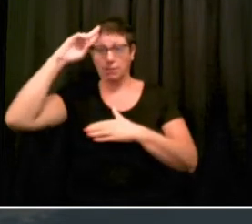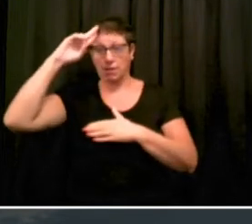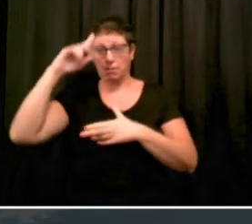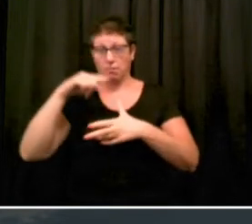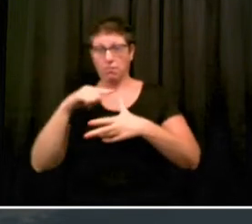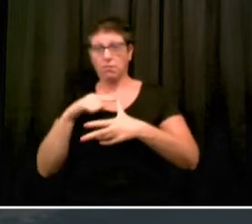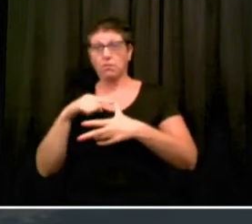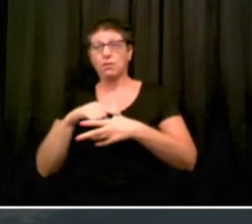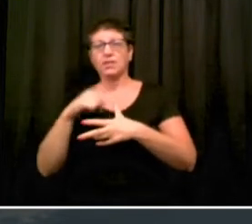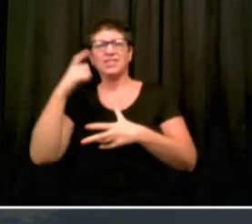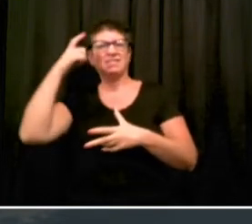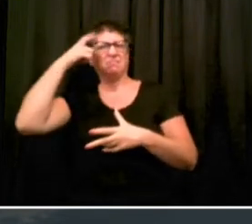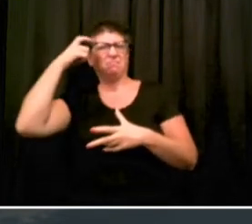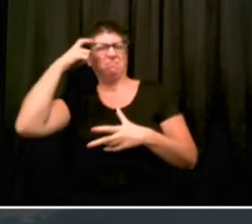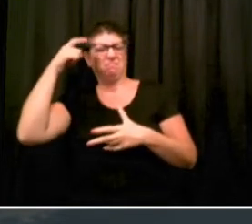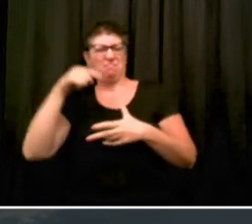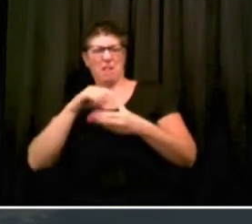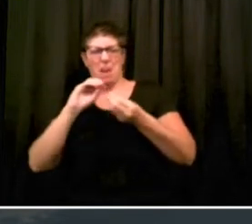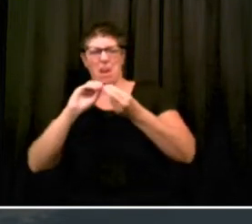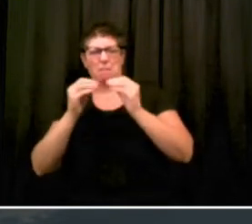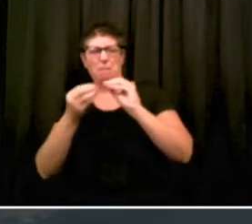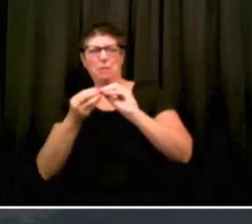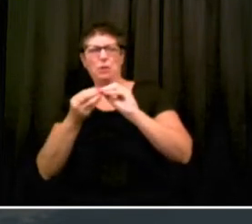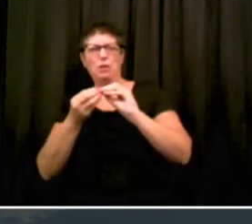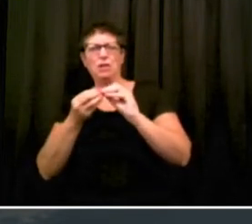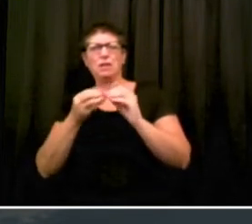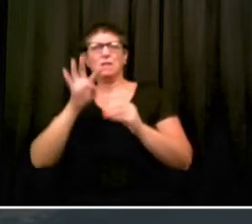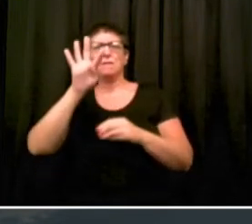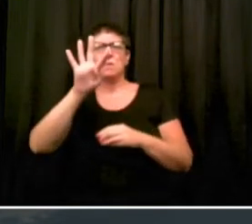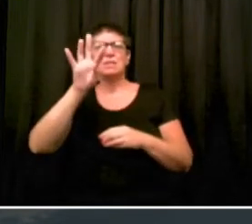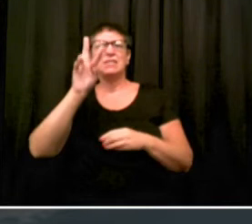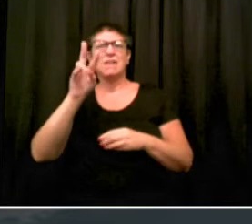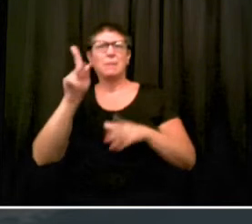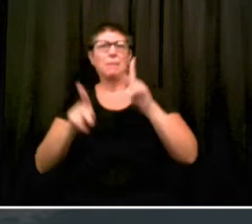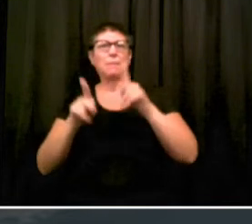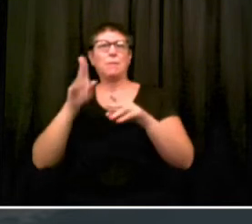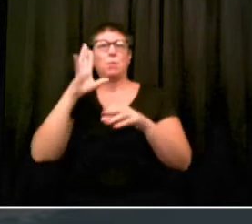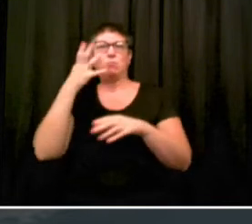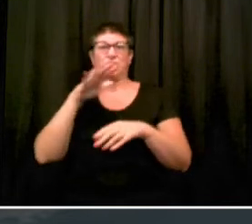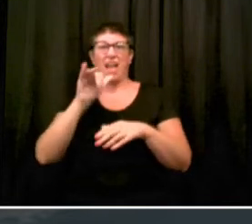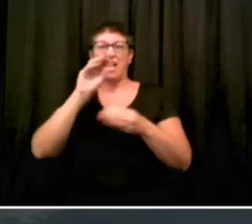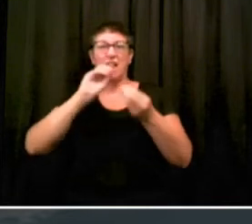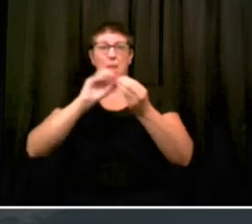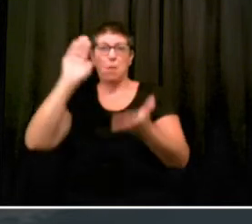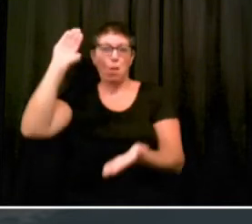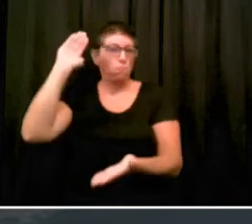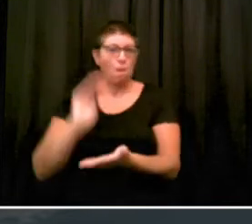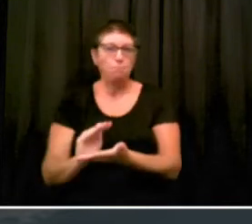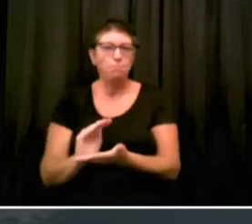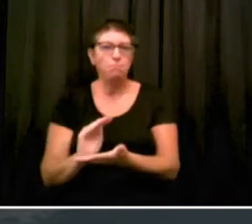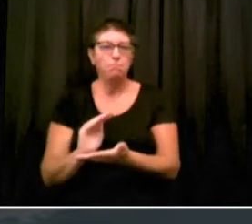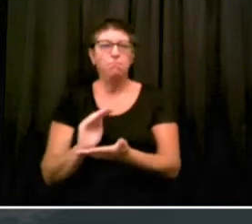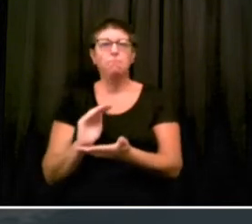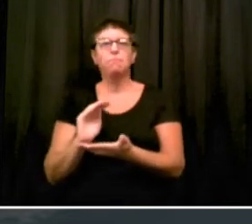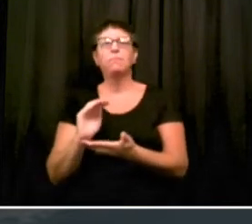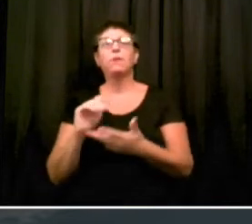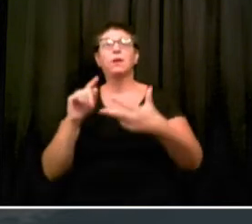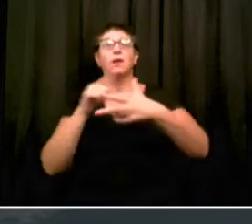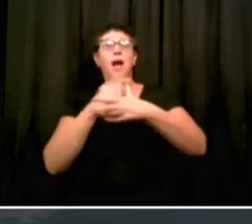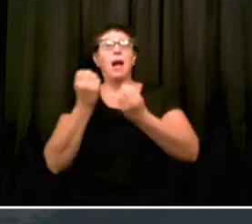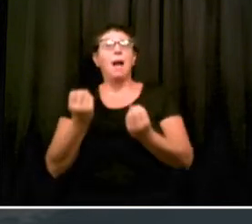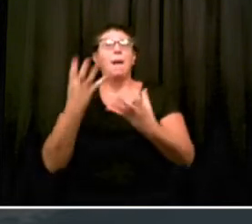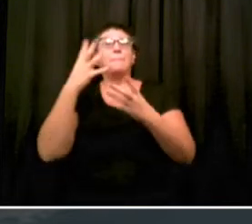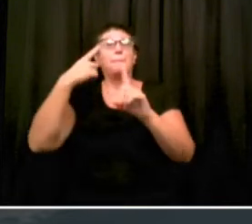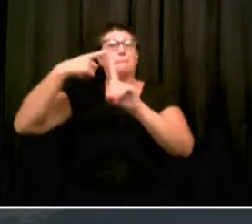patients. Today's report 47 patients. That's one of the lowest we've seen in months. And the positivity rate among those